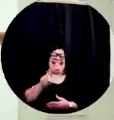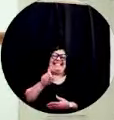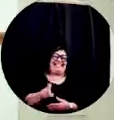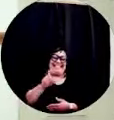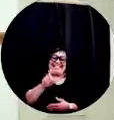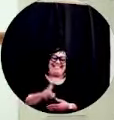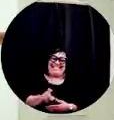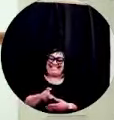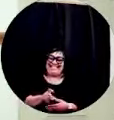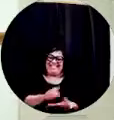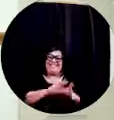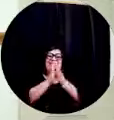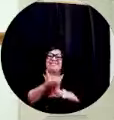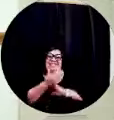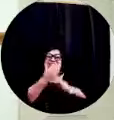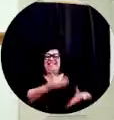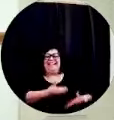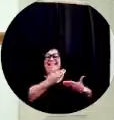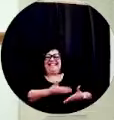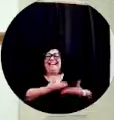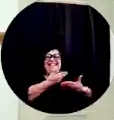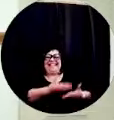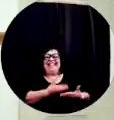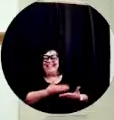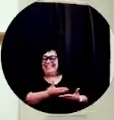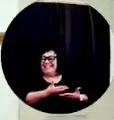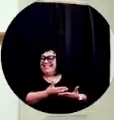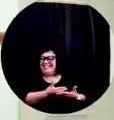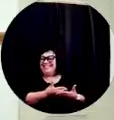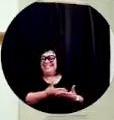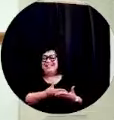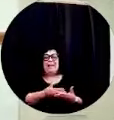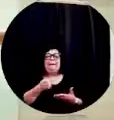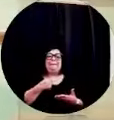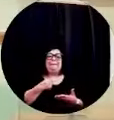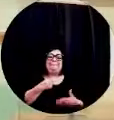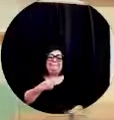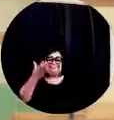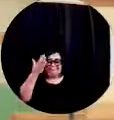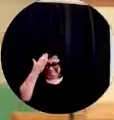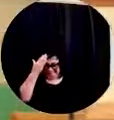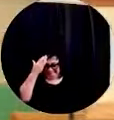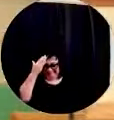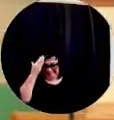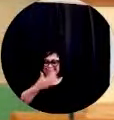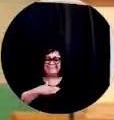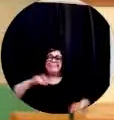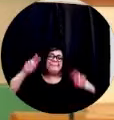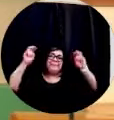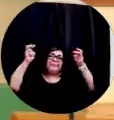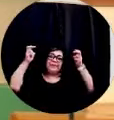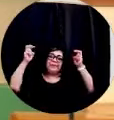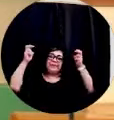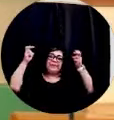Amen, amen. I know my title for this text, Didi, may seem somewhat